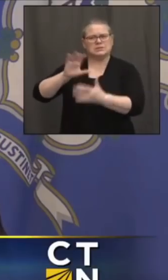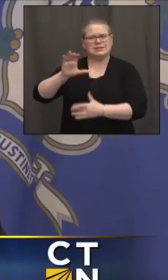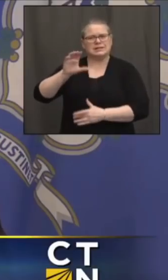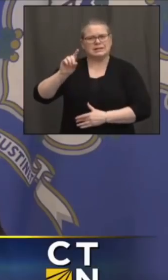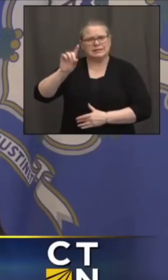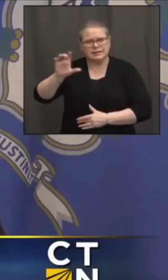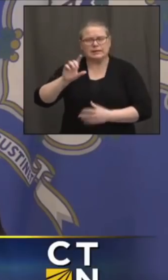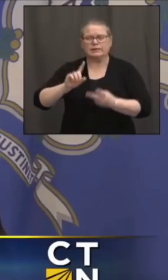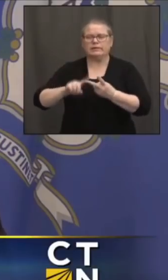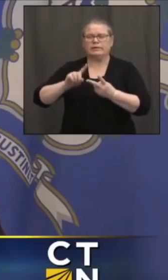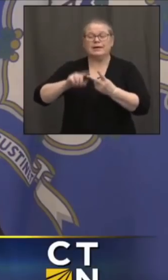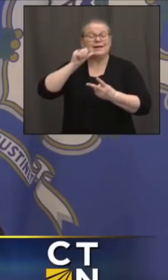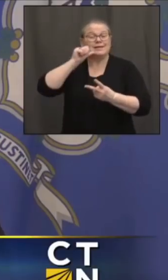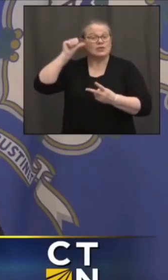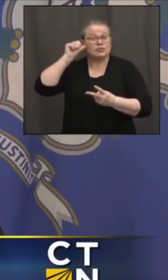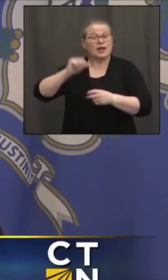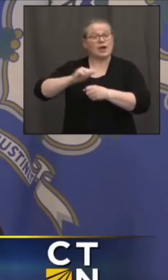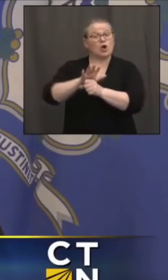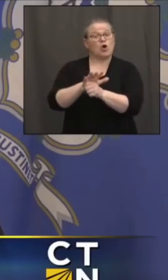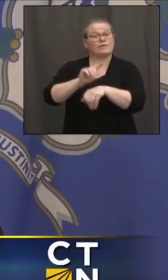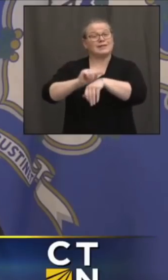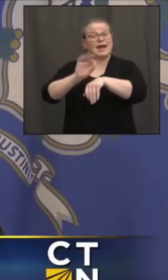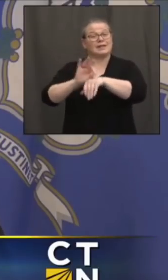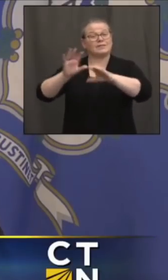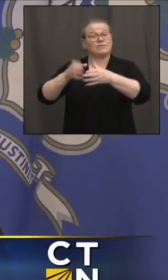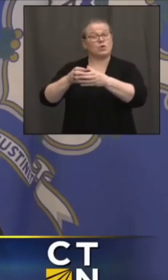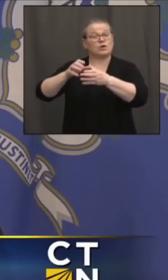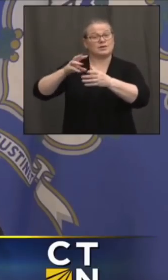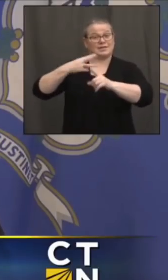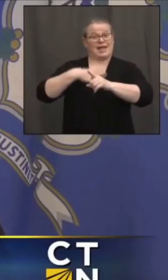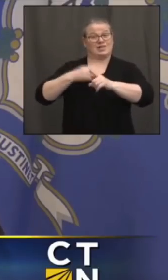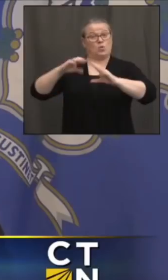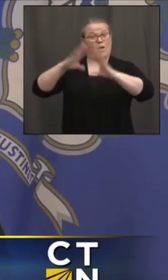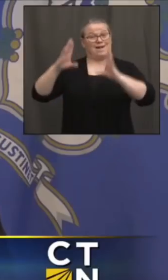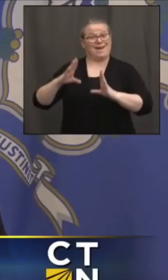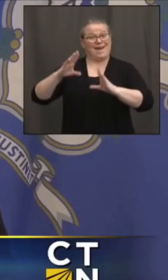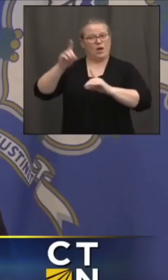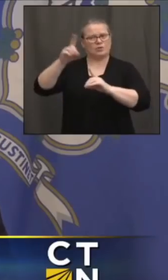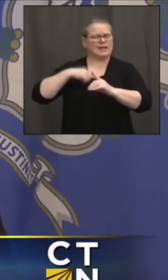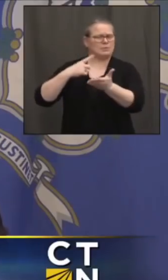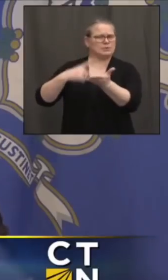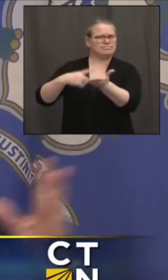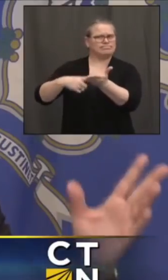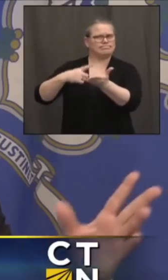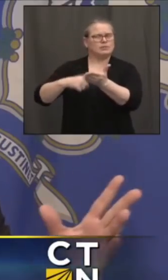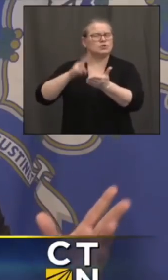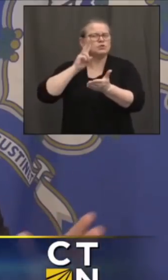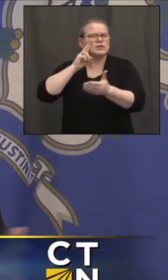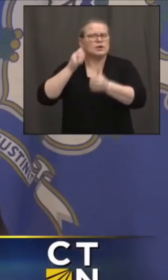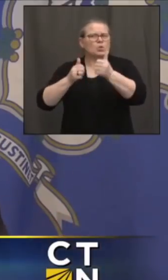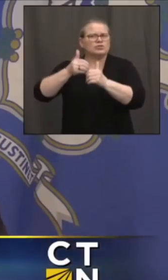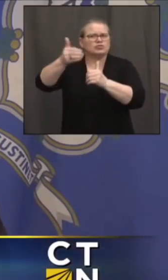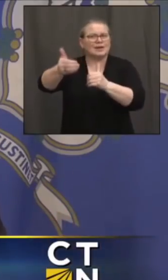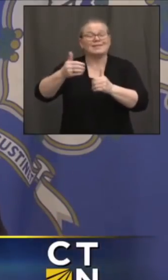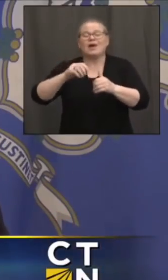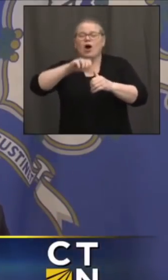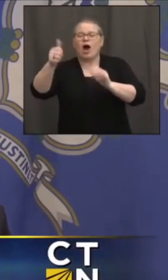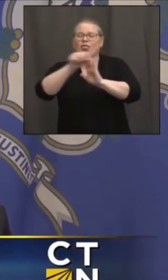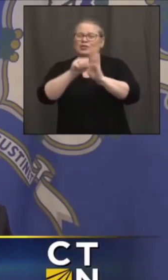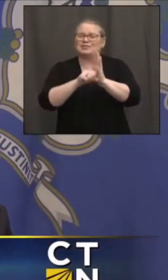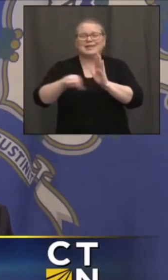White House yesterday just to get a little more guidance in terms of how we want to do it. I've seen other states where they just open it up to everybody.